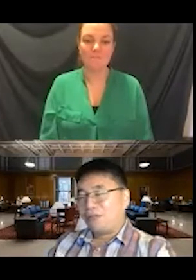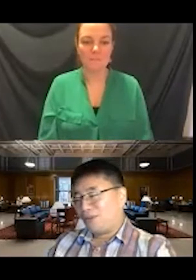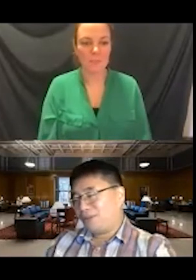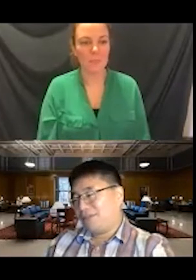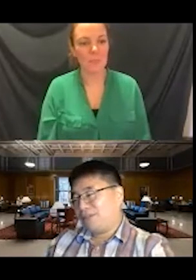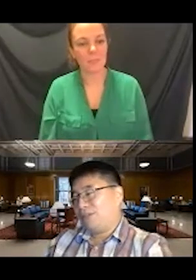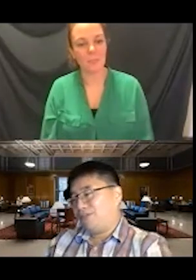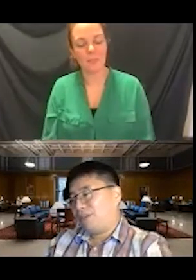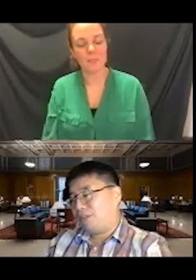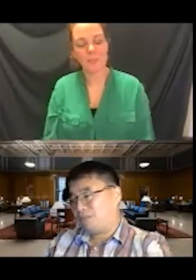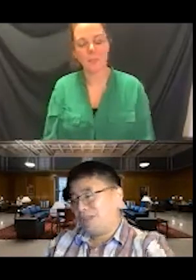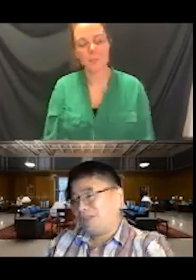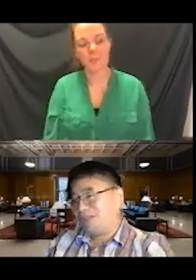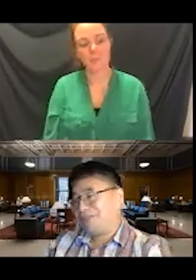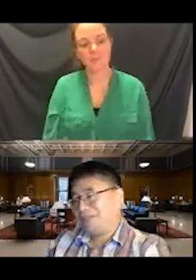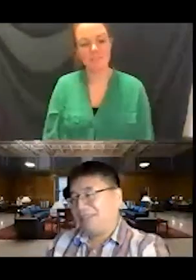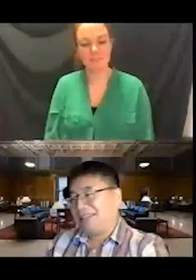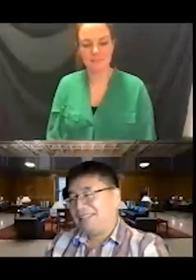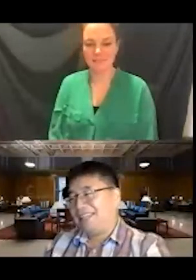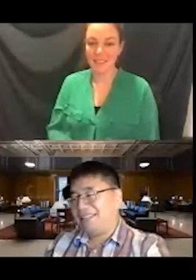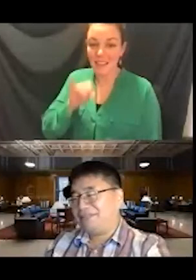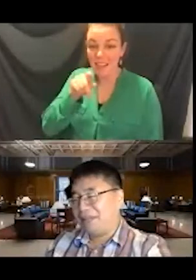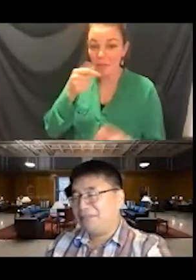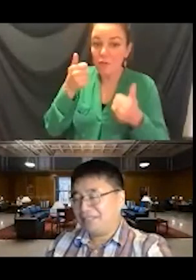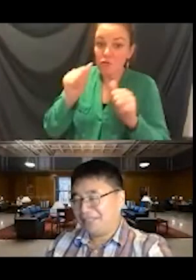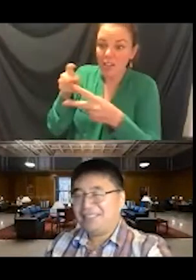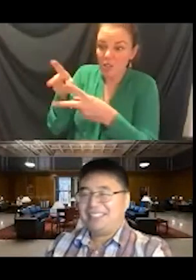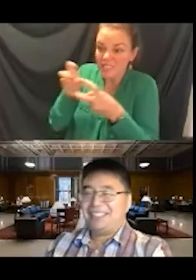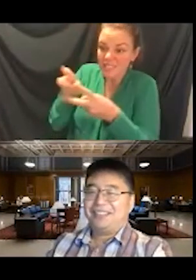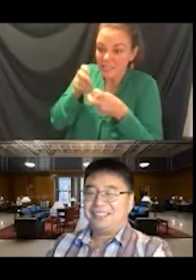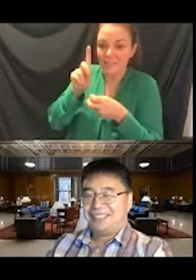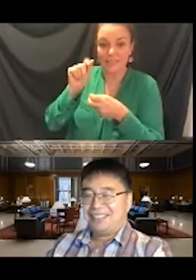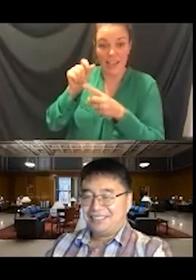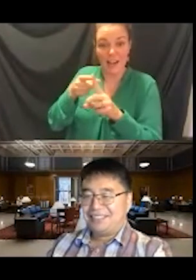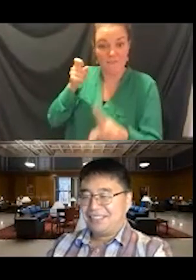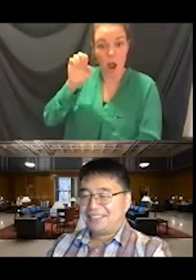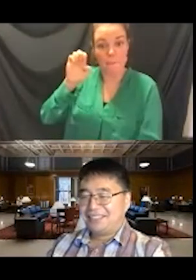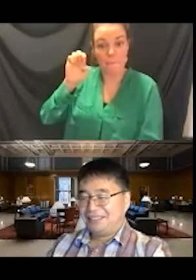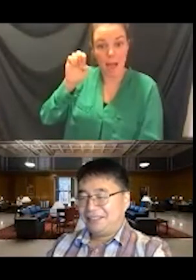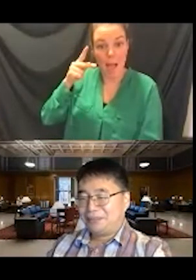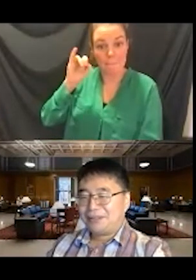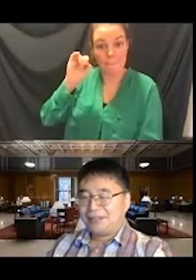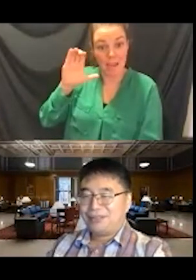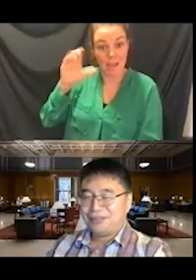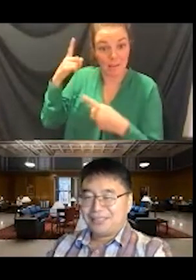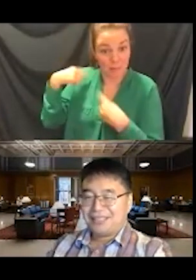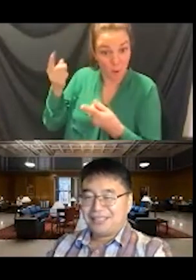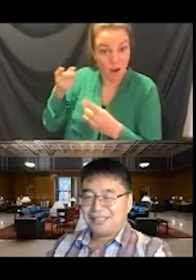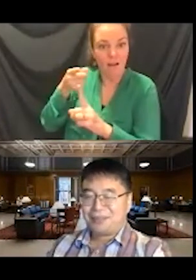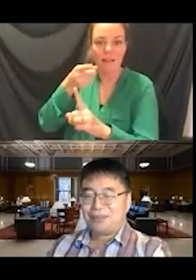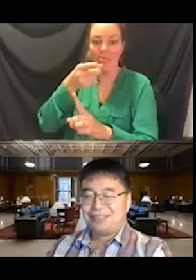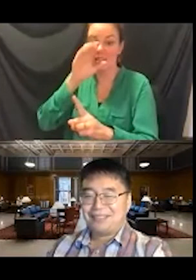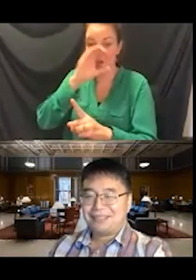So for those of us who have tried to obtain data from Epic, right? This Dilbert cartoon kind